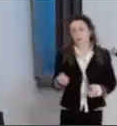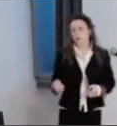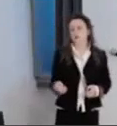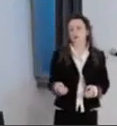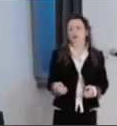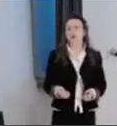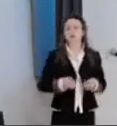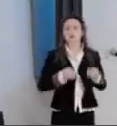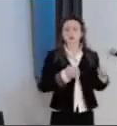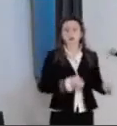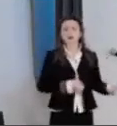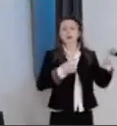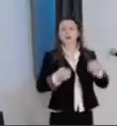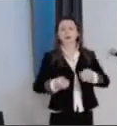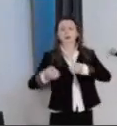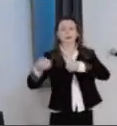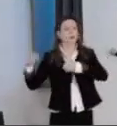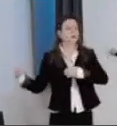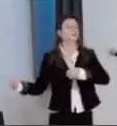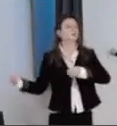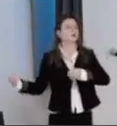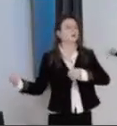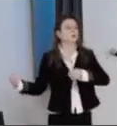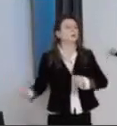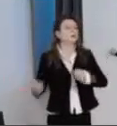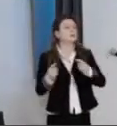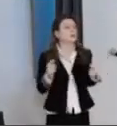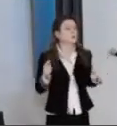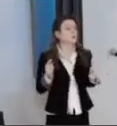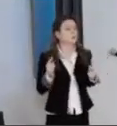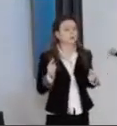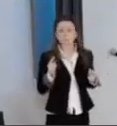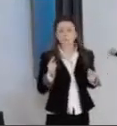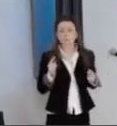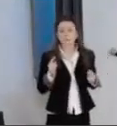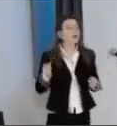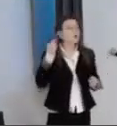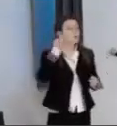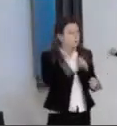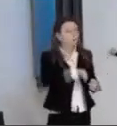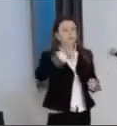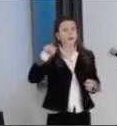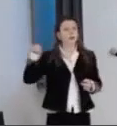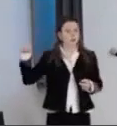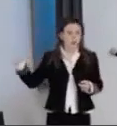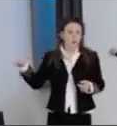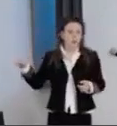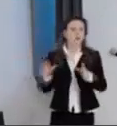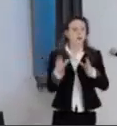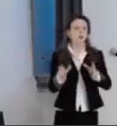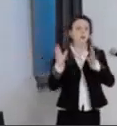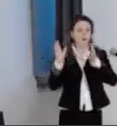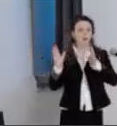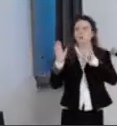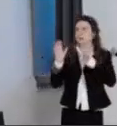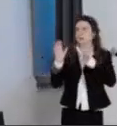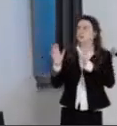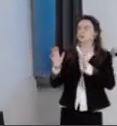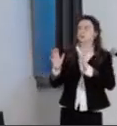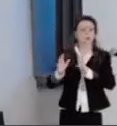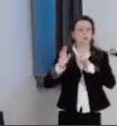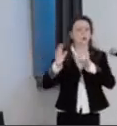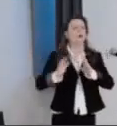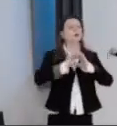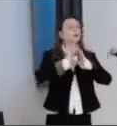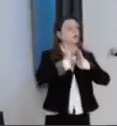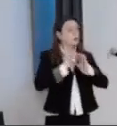I'm going to be focused on, which is design that incorporates natural elements. And interestingly, both inorganic and organic. So Zangwill thinks of his